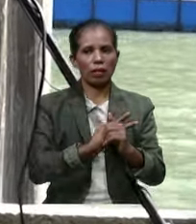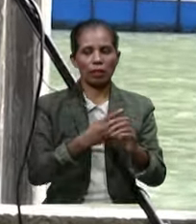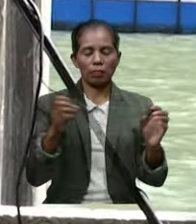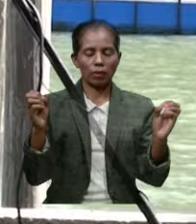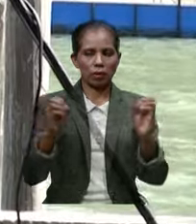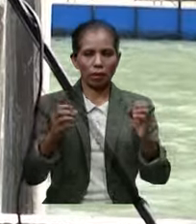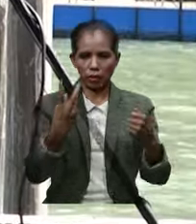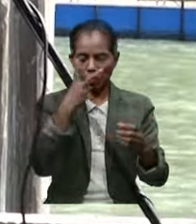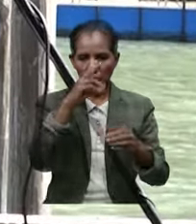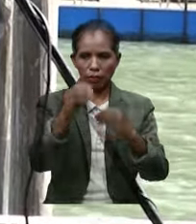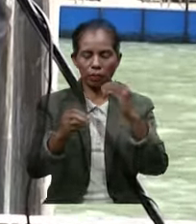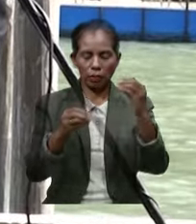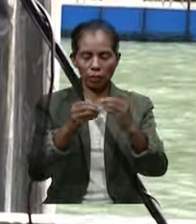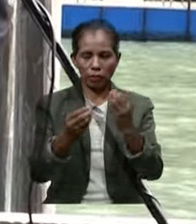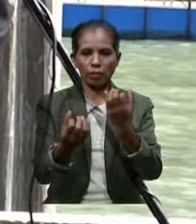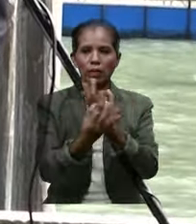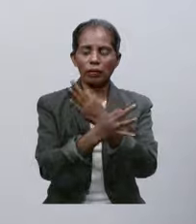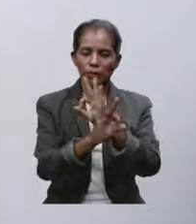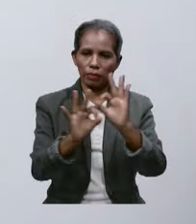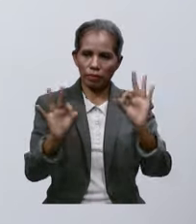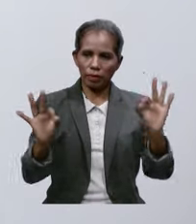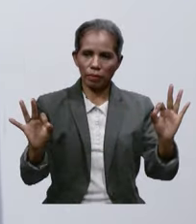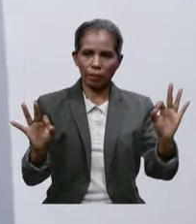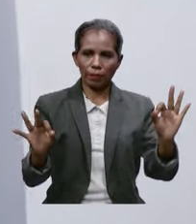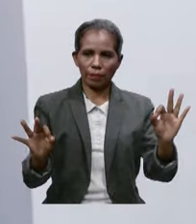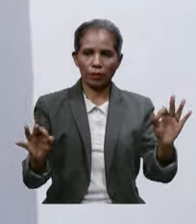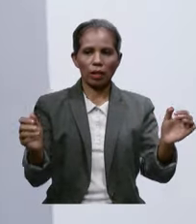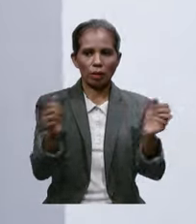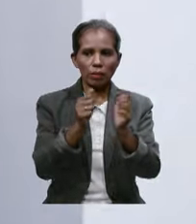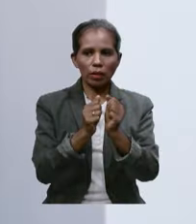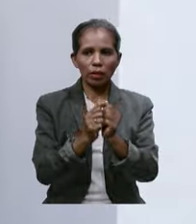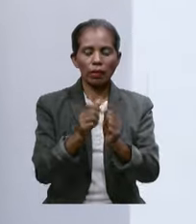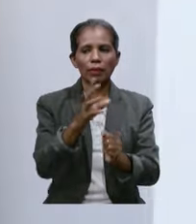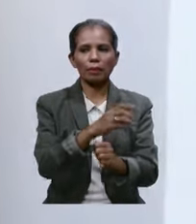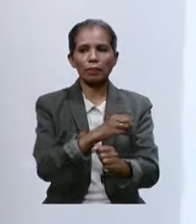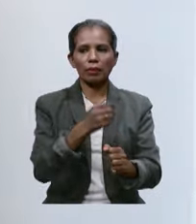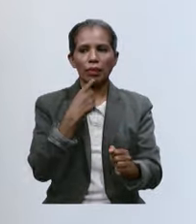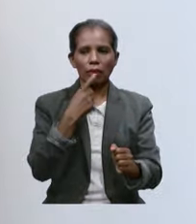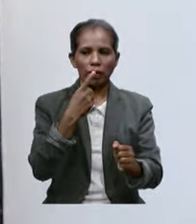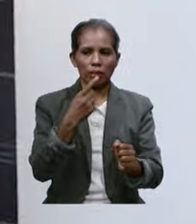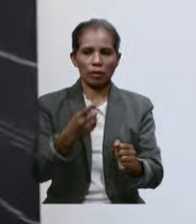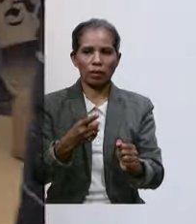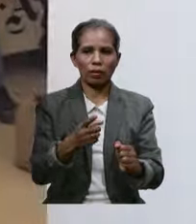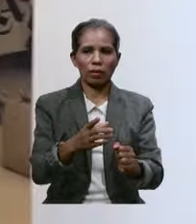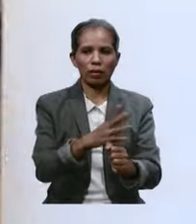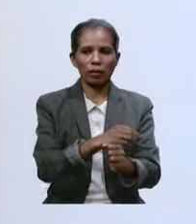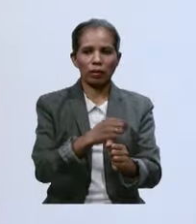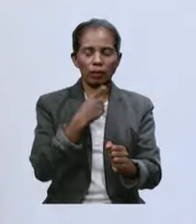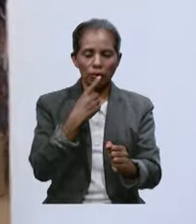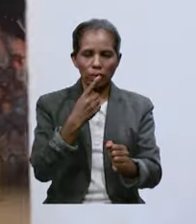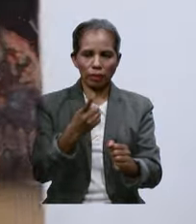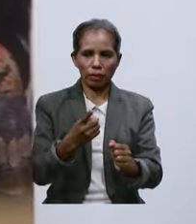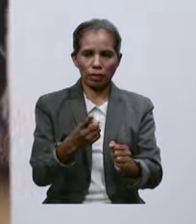to achieve our freedom without first having a strong sense